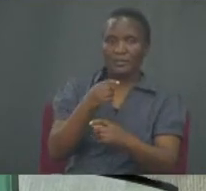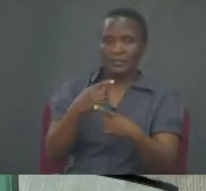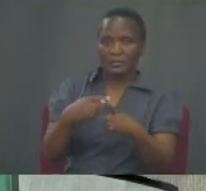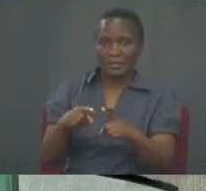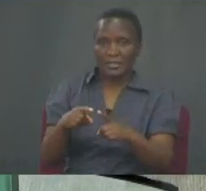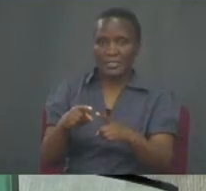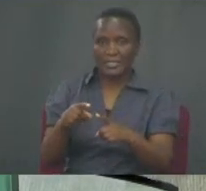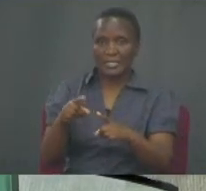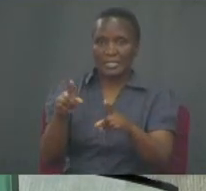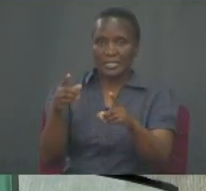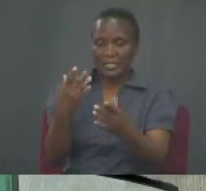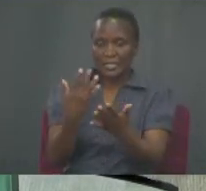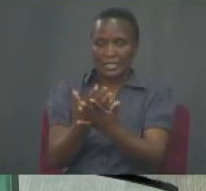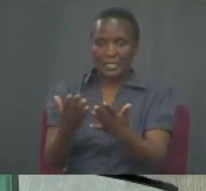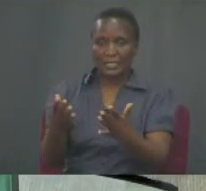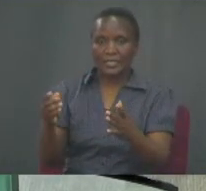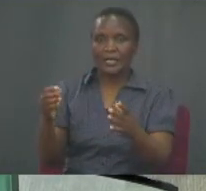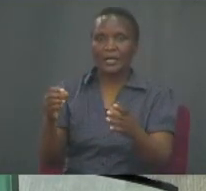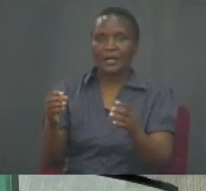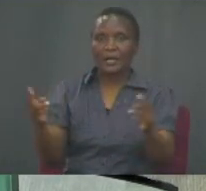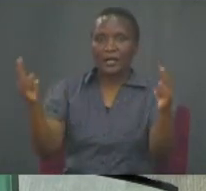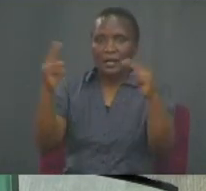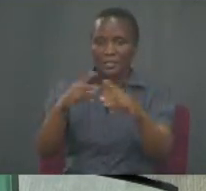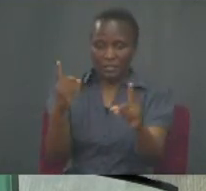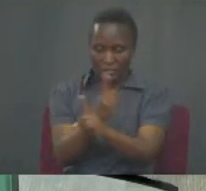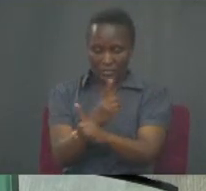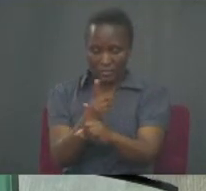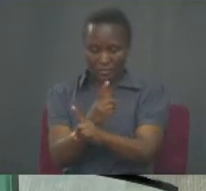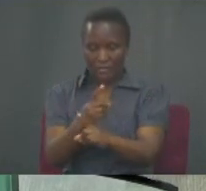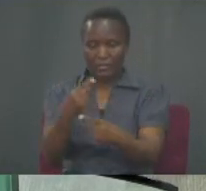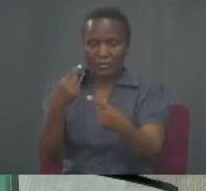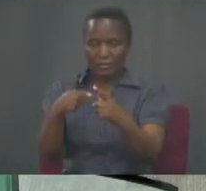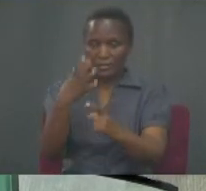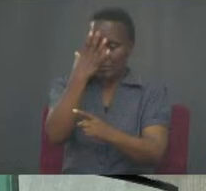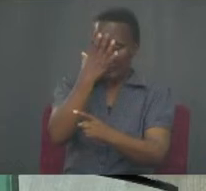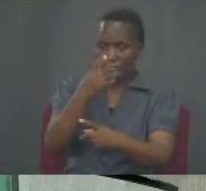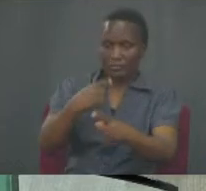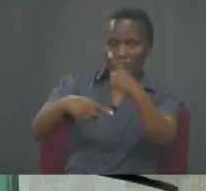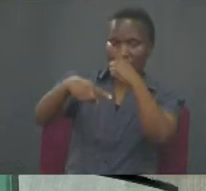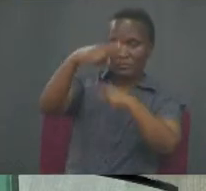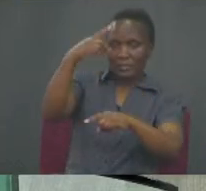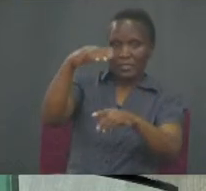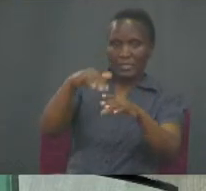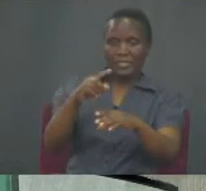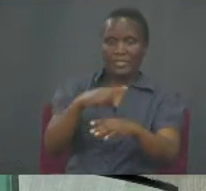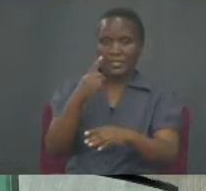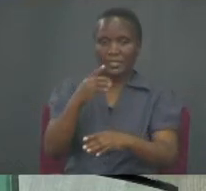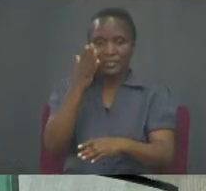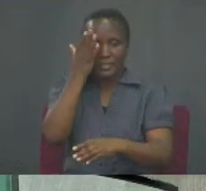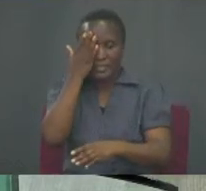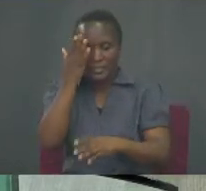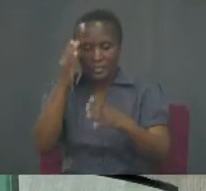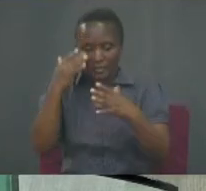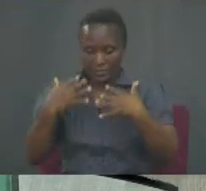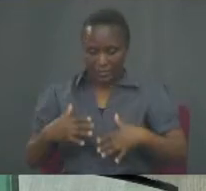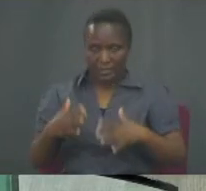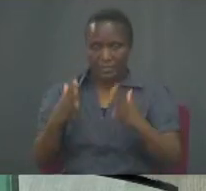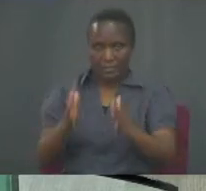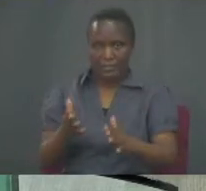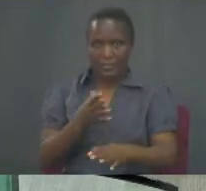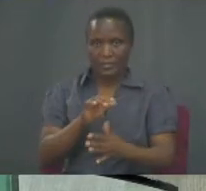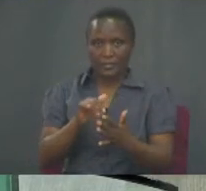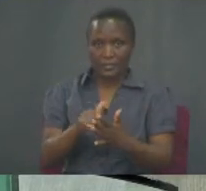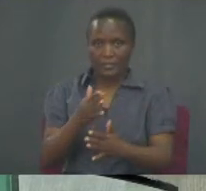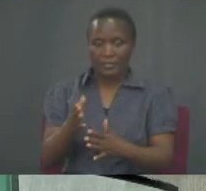things happened. The Canaanites were successful in convincing Israel that there are other gods save